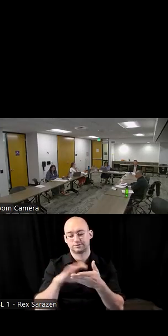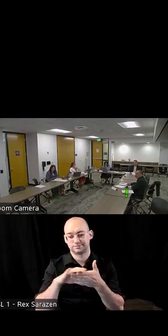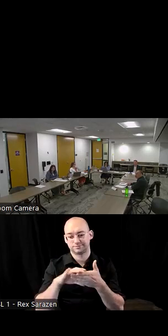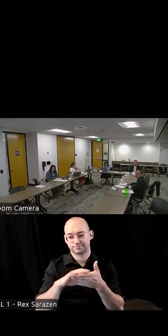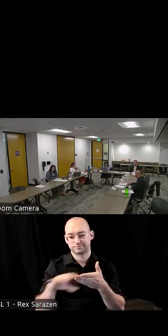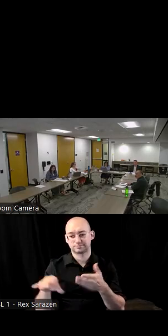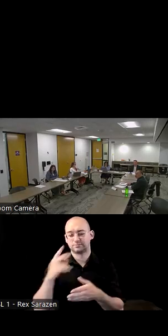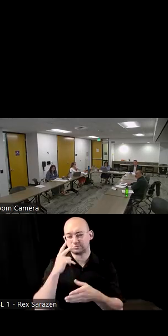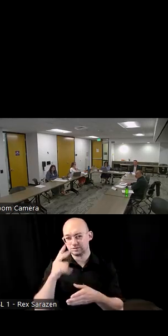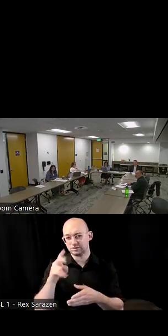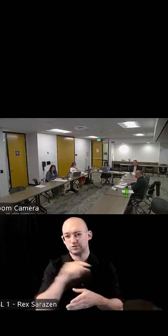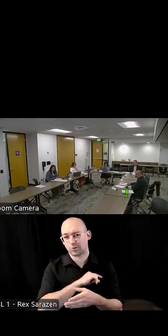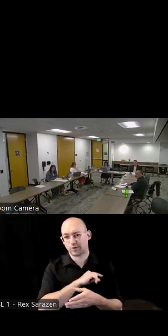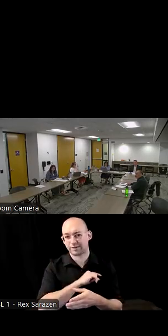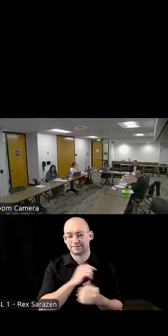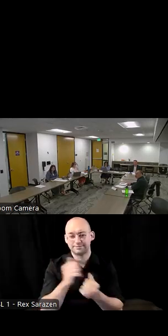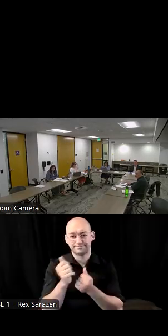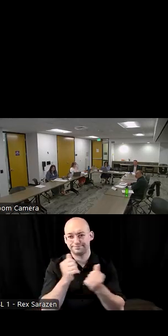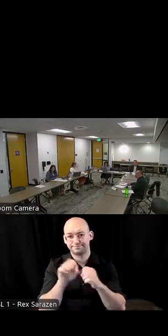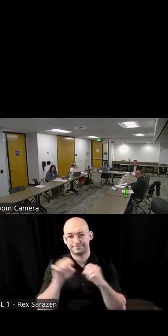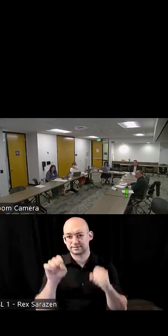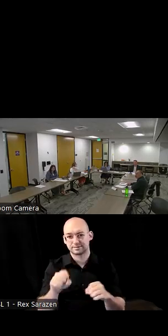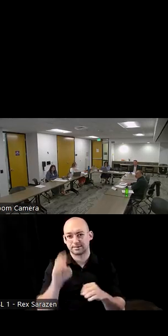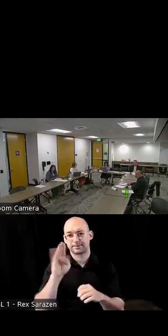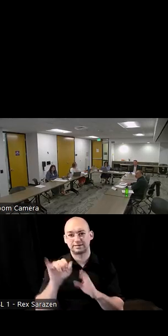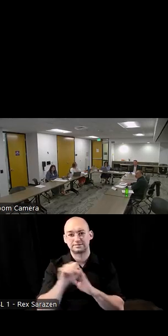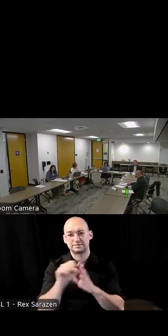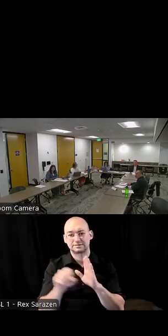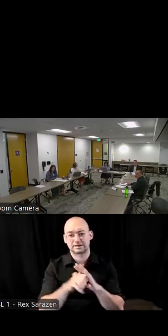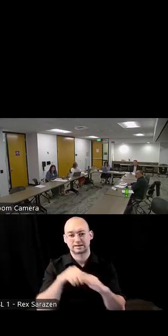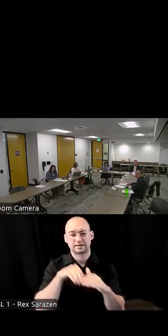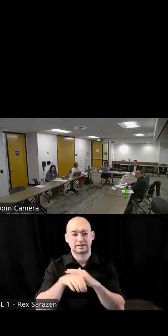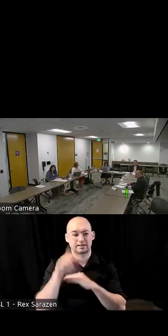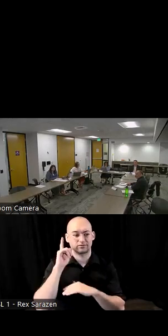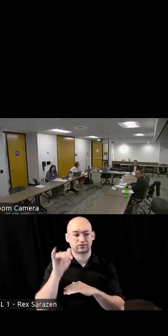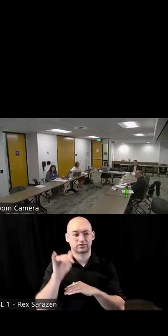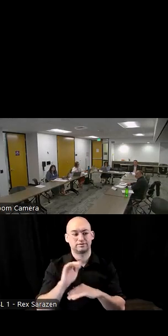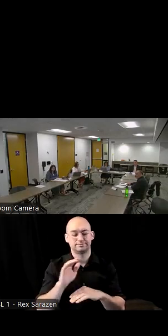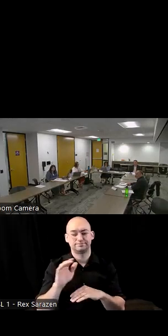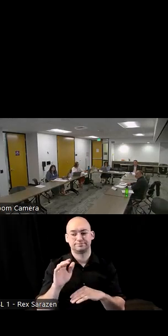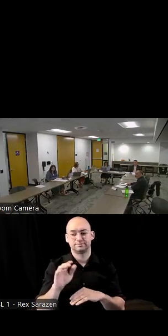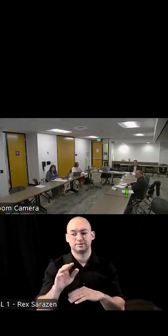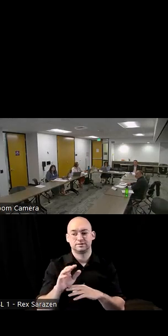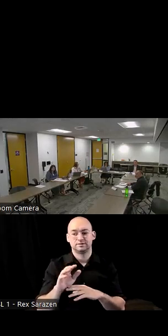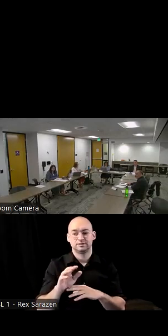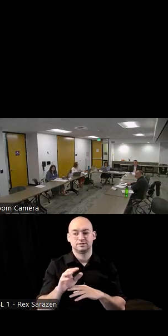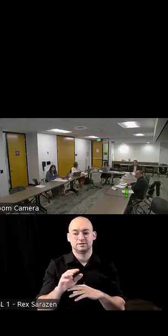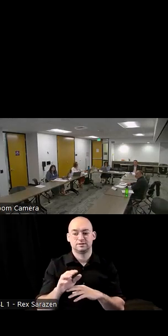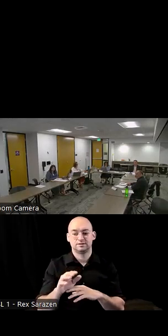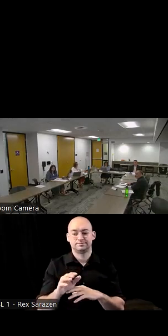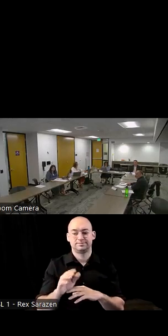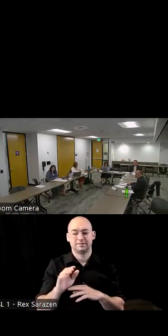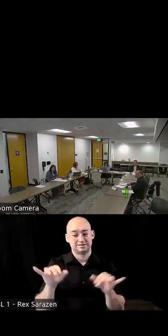of navigation systems by state. In California, ranks in the weak category, which given our size